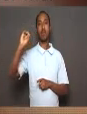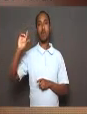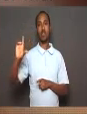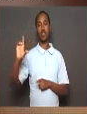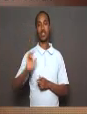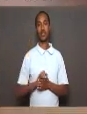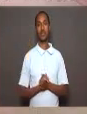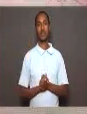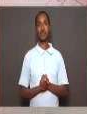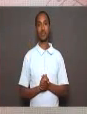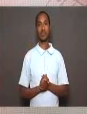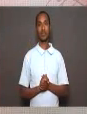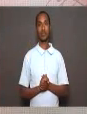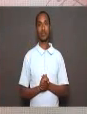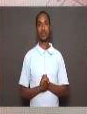0.64 moles.